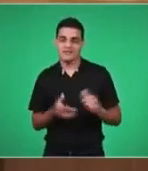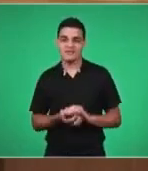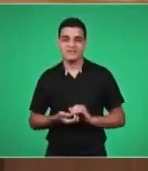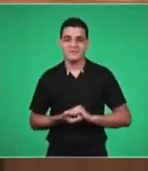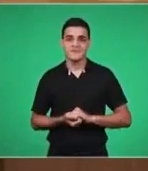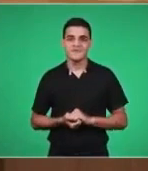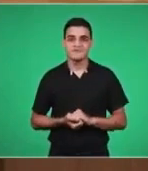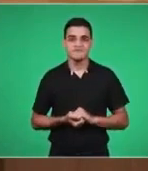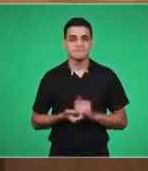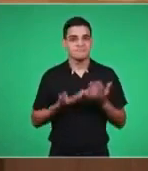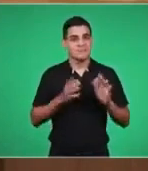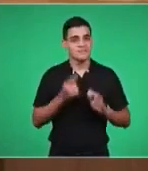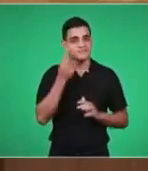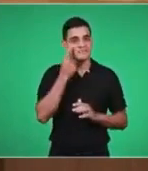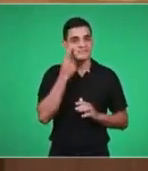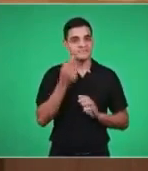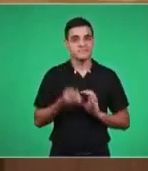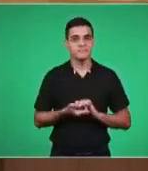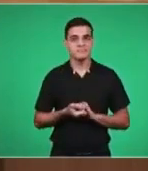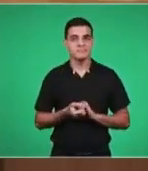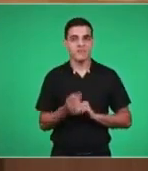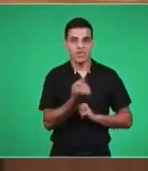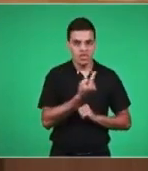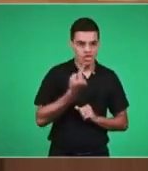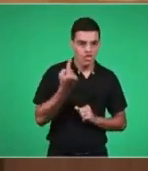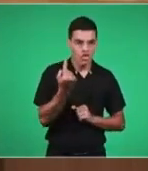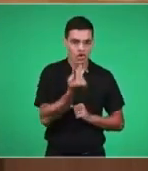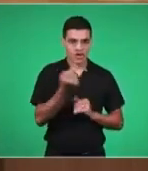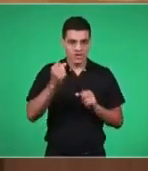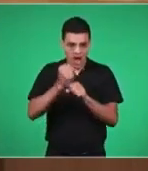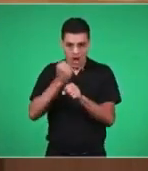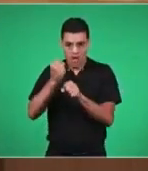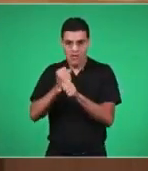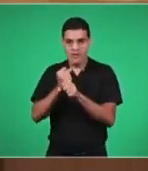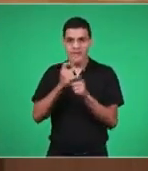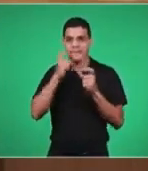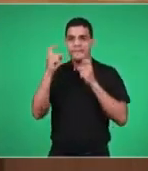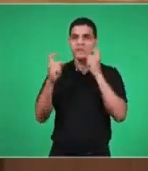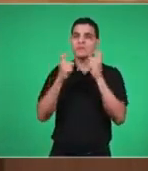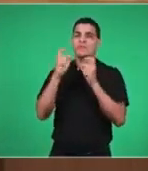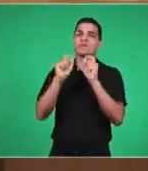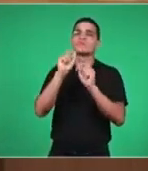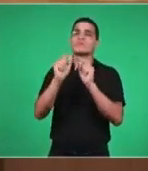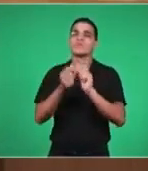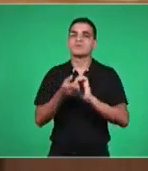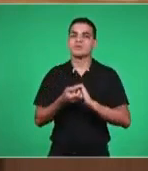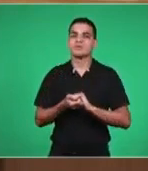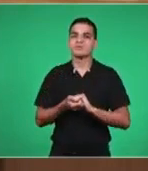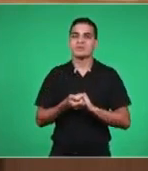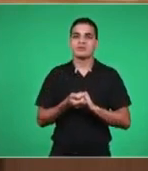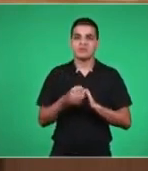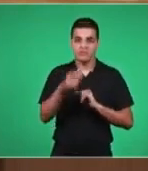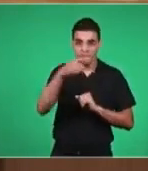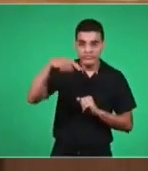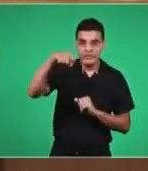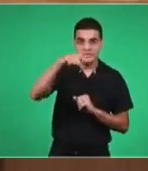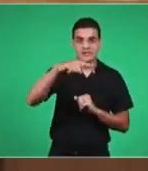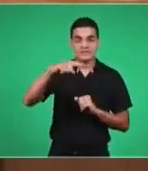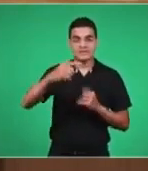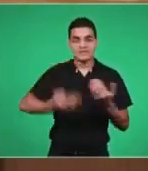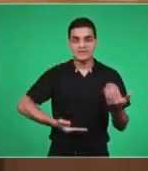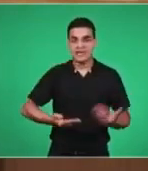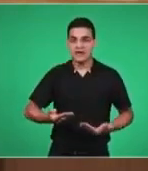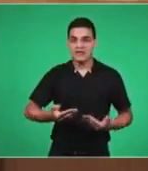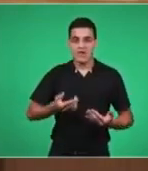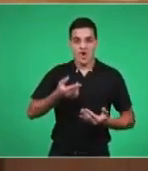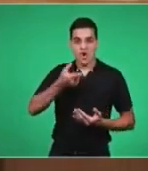We have to understand that this is what I want to give to the brethren, and